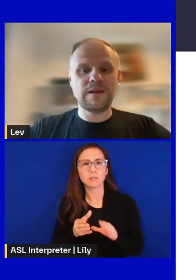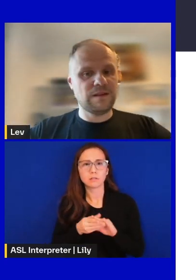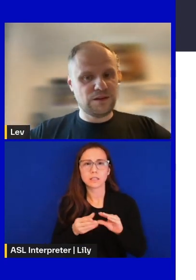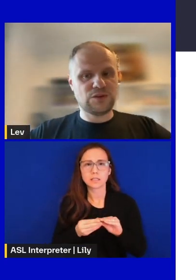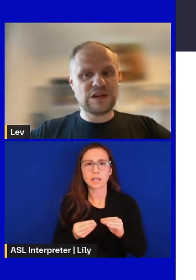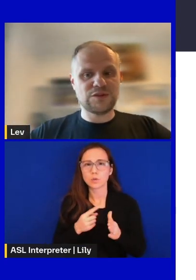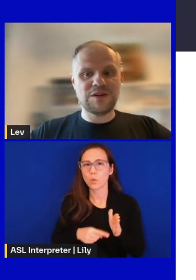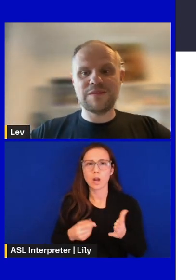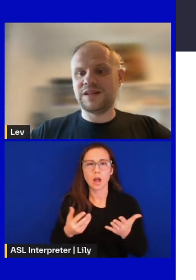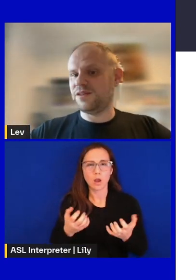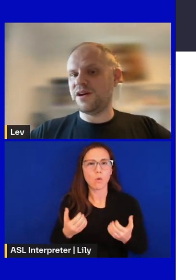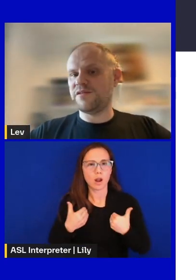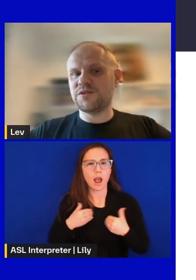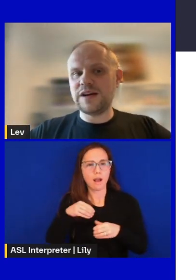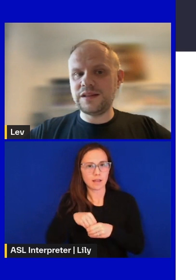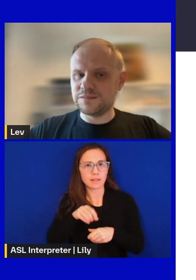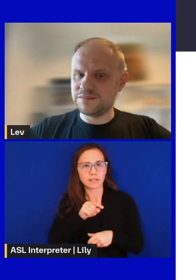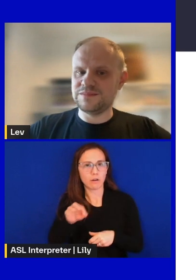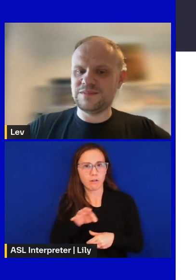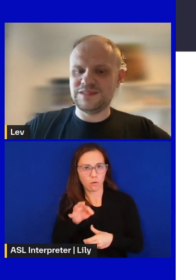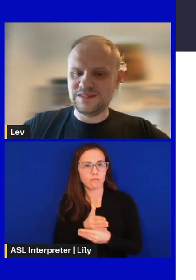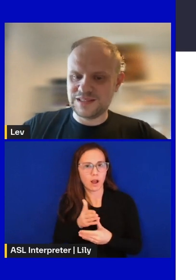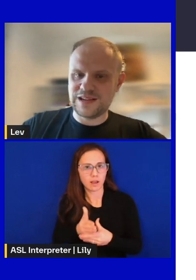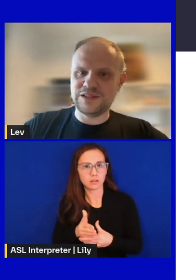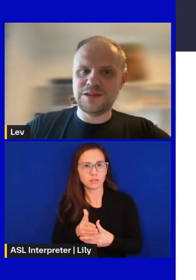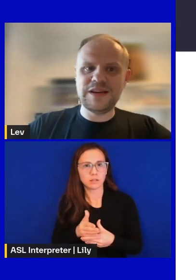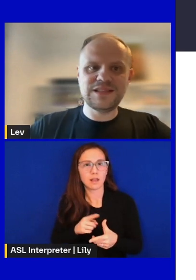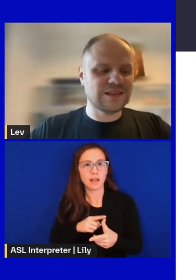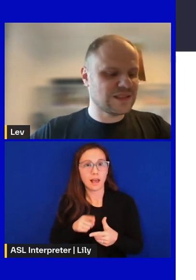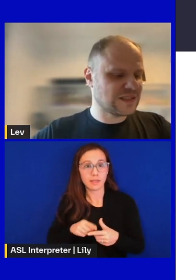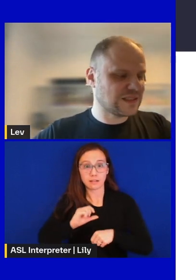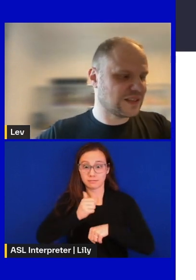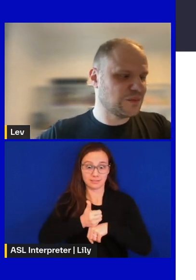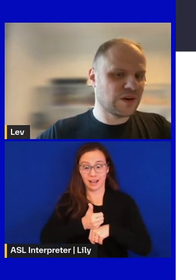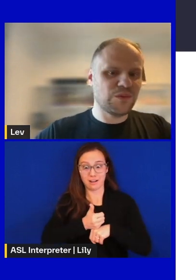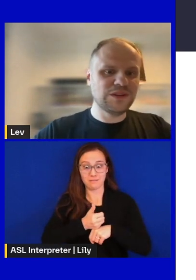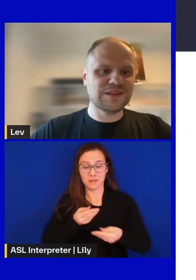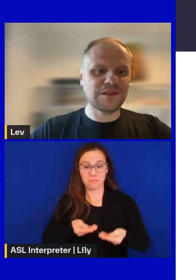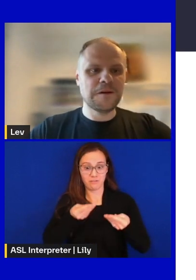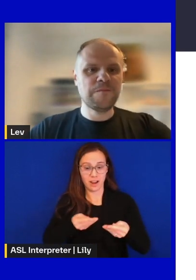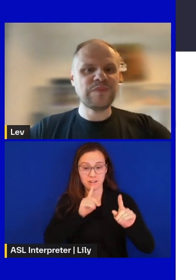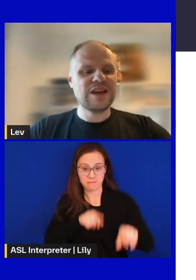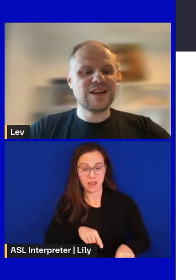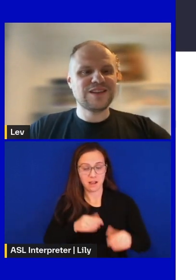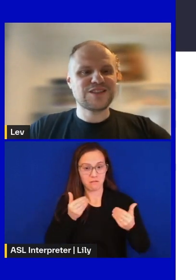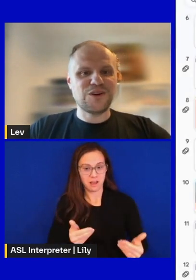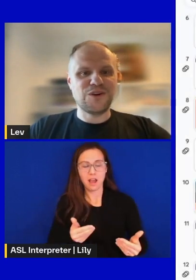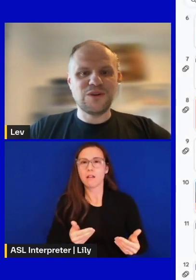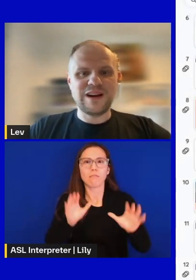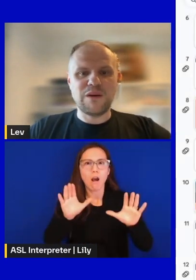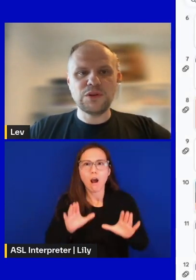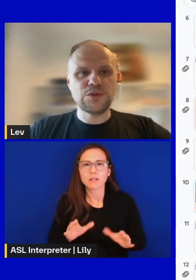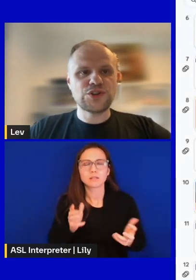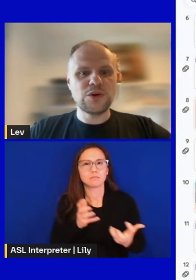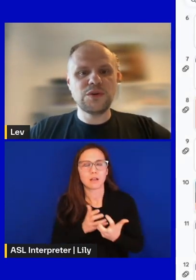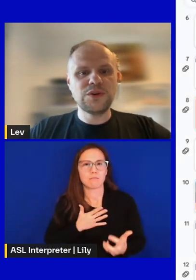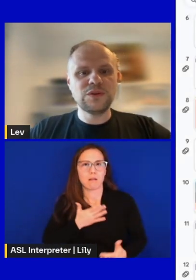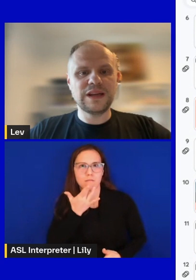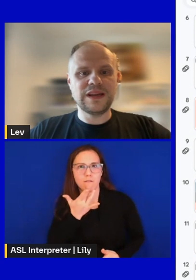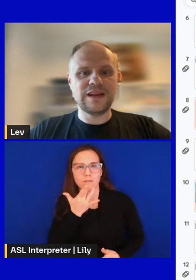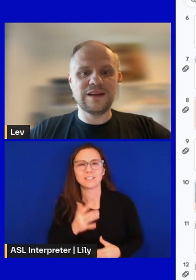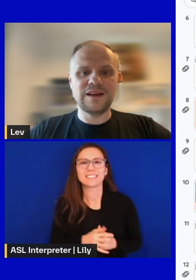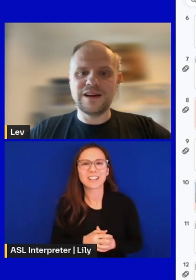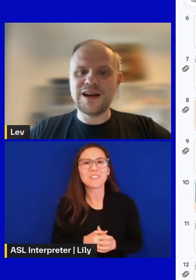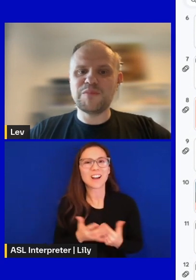provider, and then you run some command, and you have a provider. Sounded amazing. This is exactly what I wanted. So I want to show